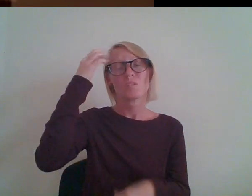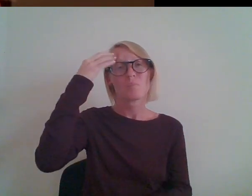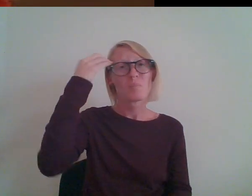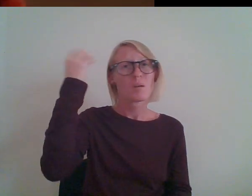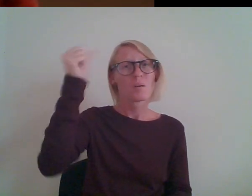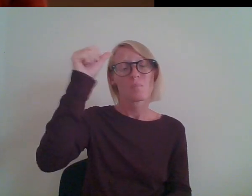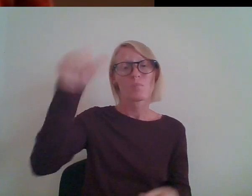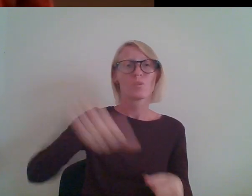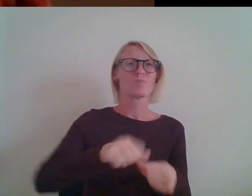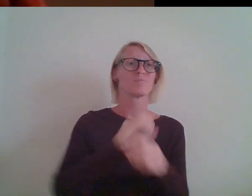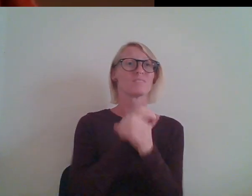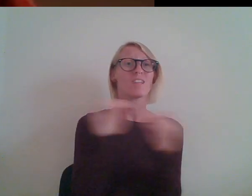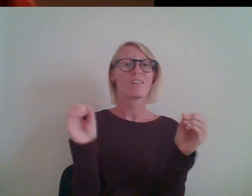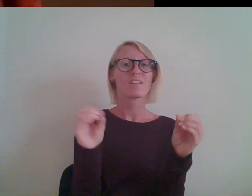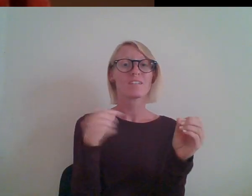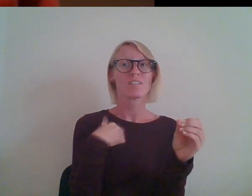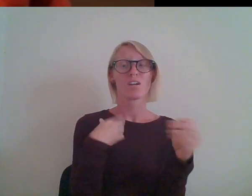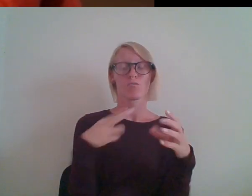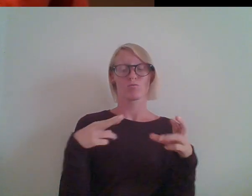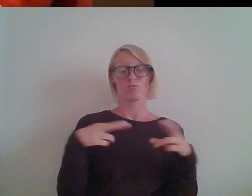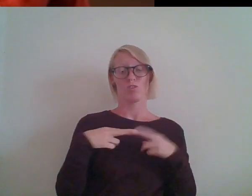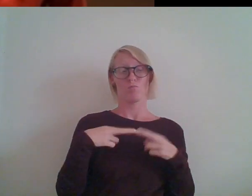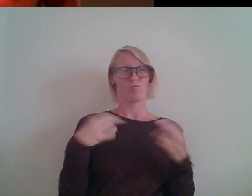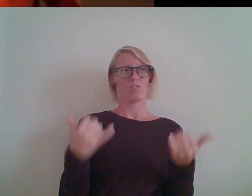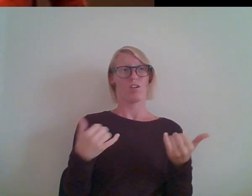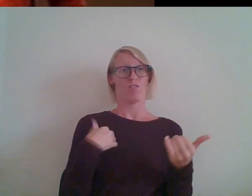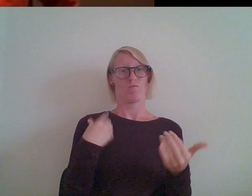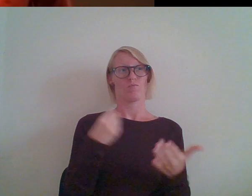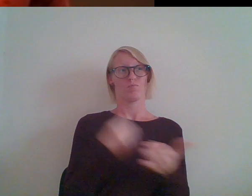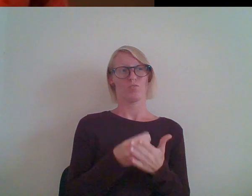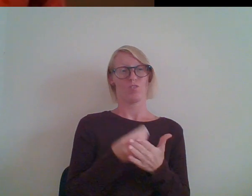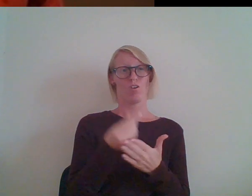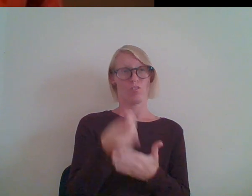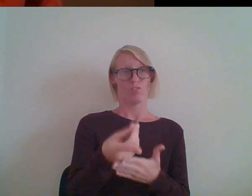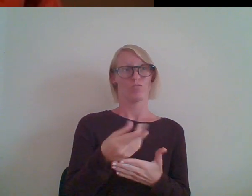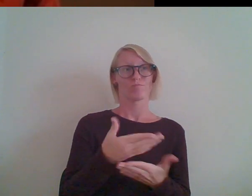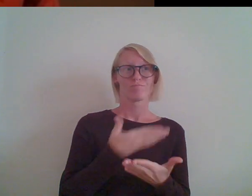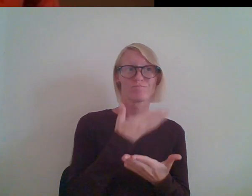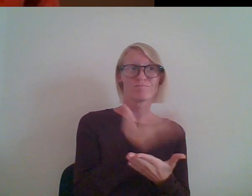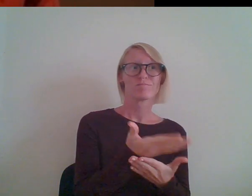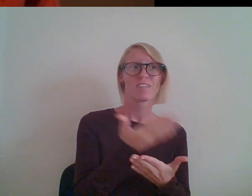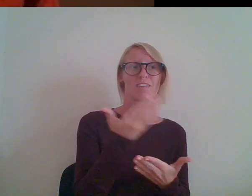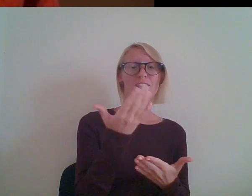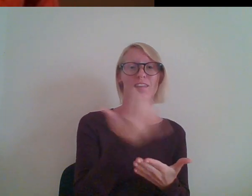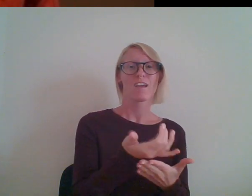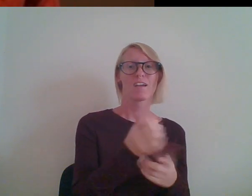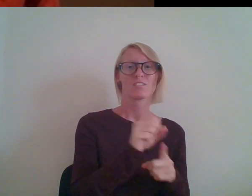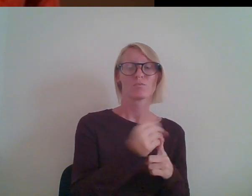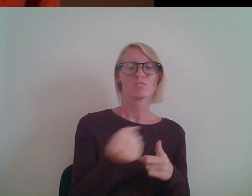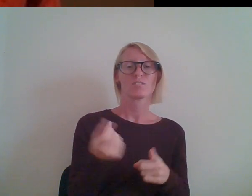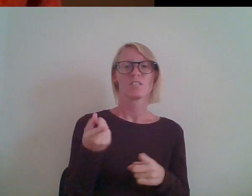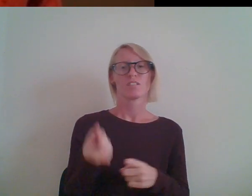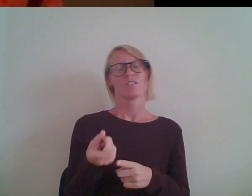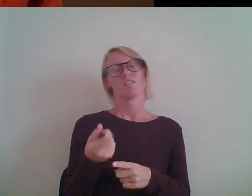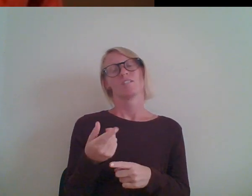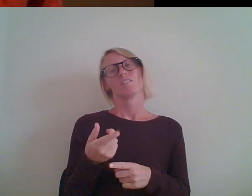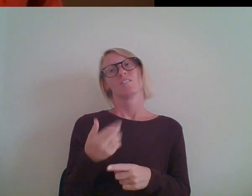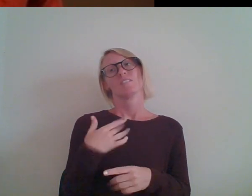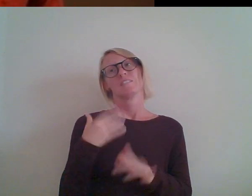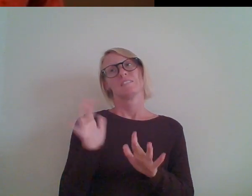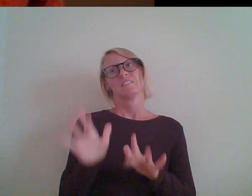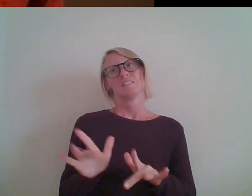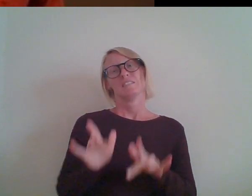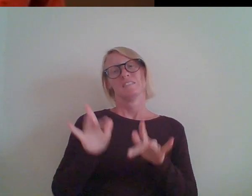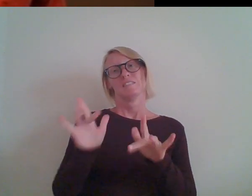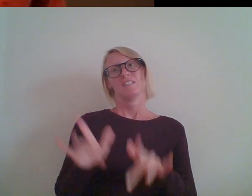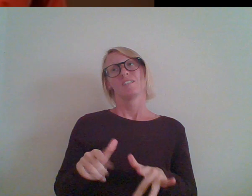for every one of those comments. I don't correct him. I shake my head and think, poor baby, you think you knew it, but in